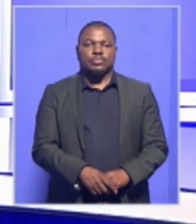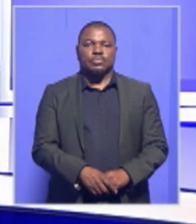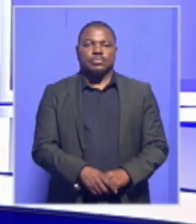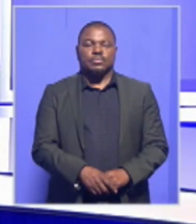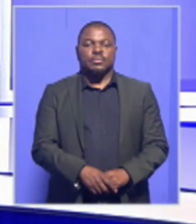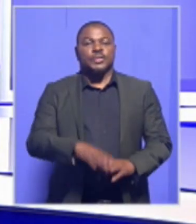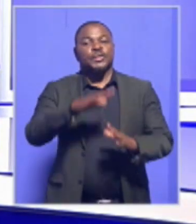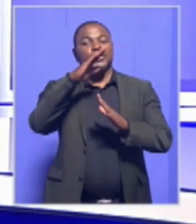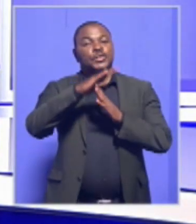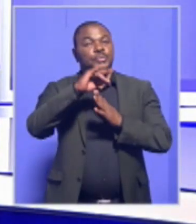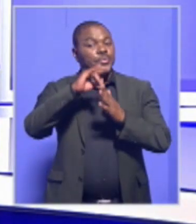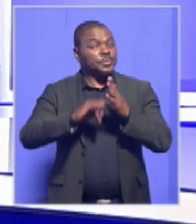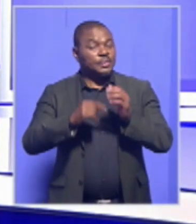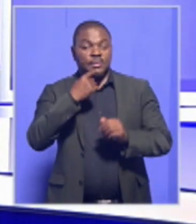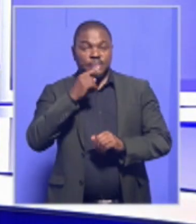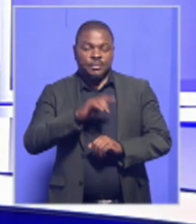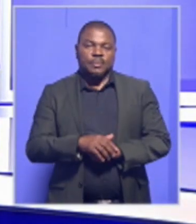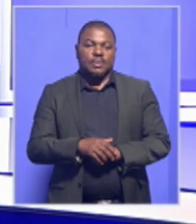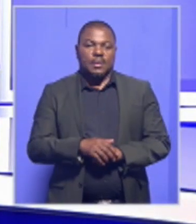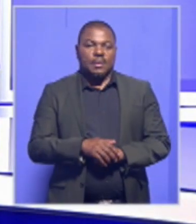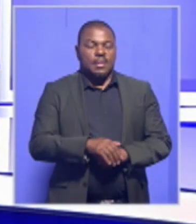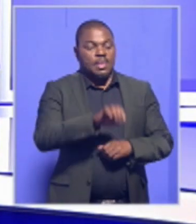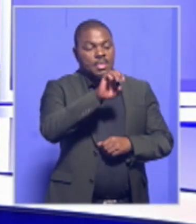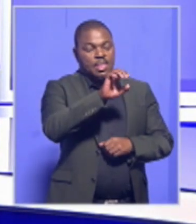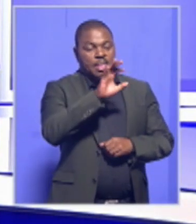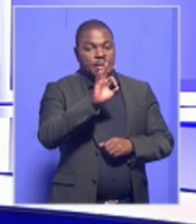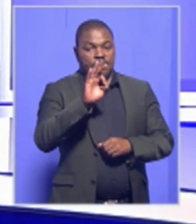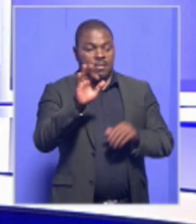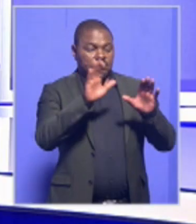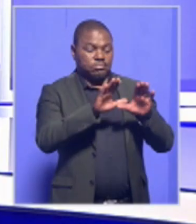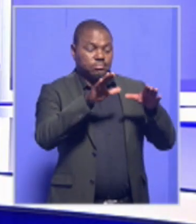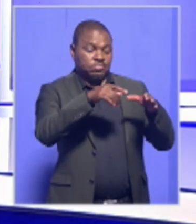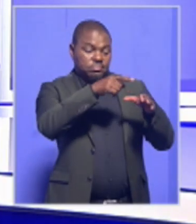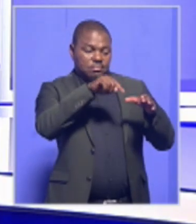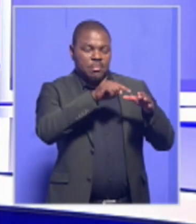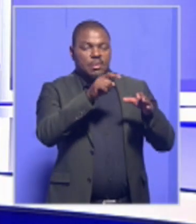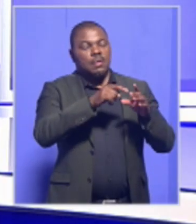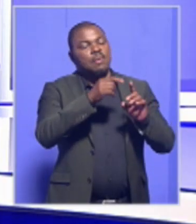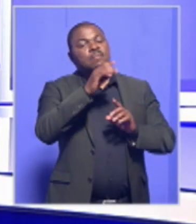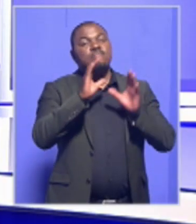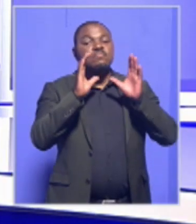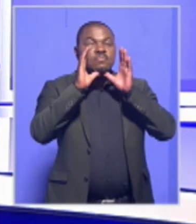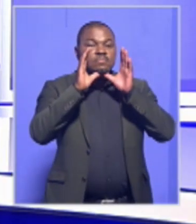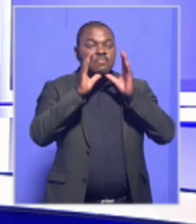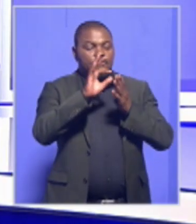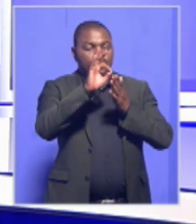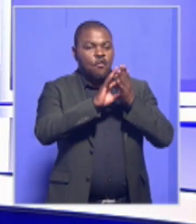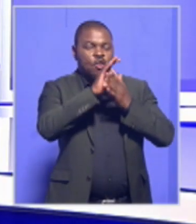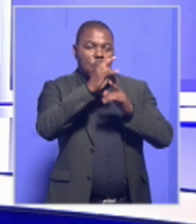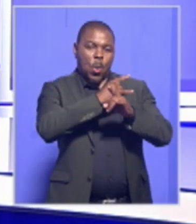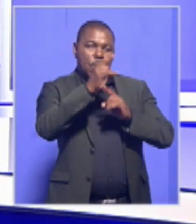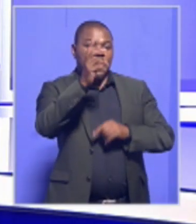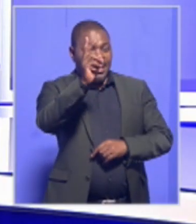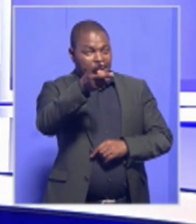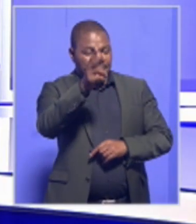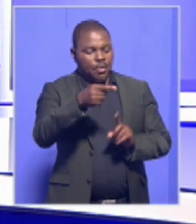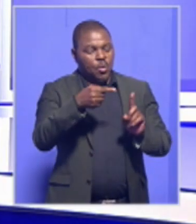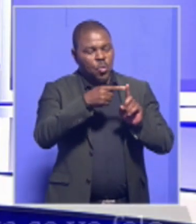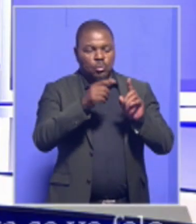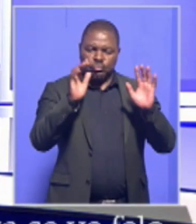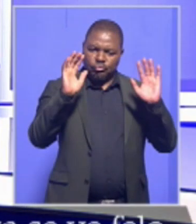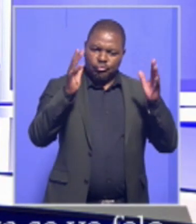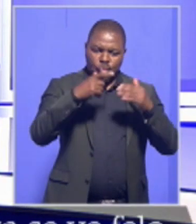Tšeo di etilego pele di re moetapele yo a kgethilwego gape wa mokgatlo wa EFF Julius Malema o retile moya wa